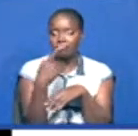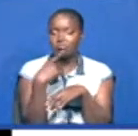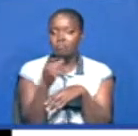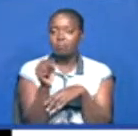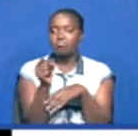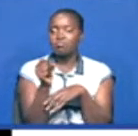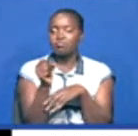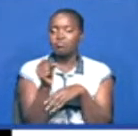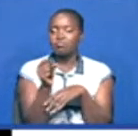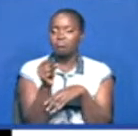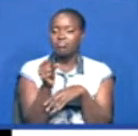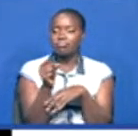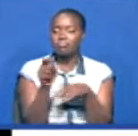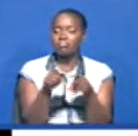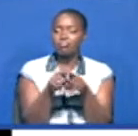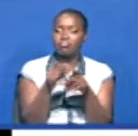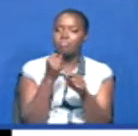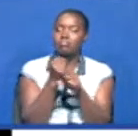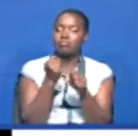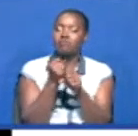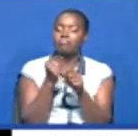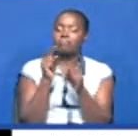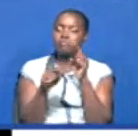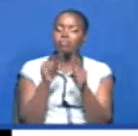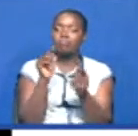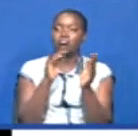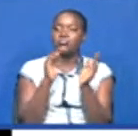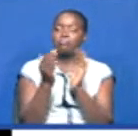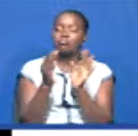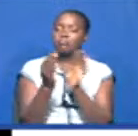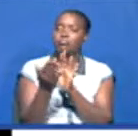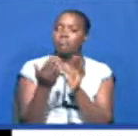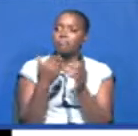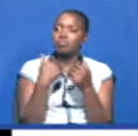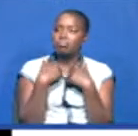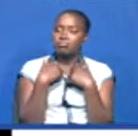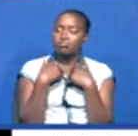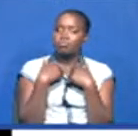do, we come up with various approaches, various